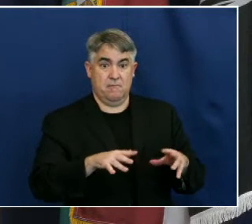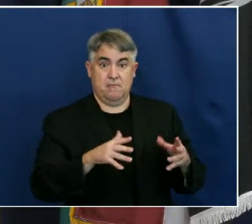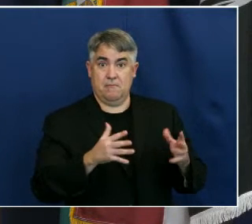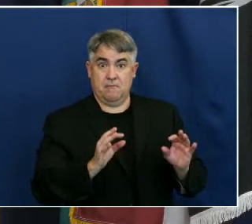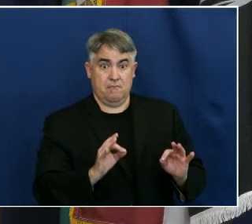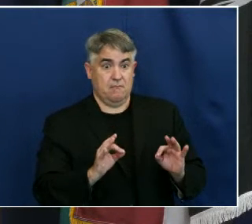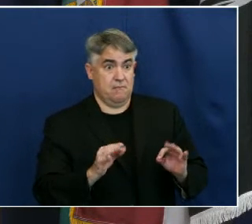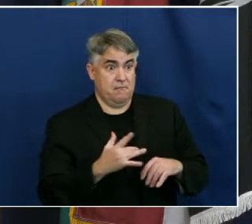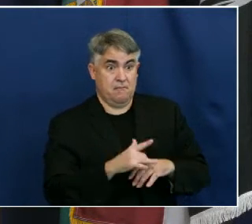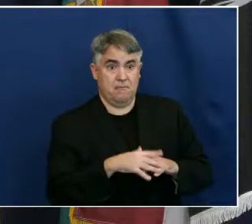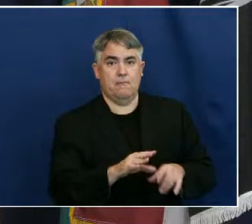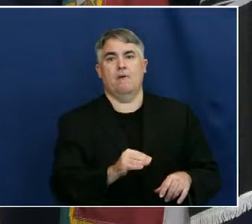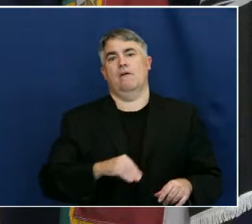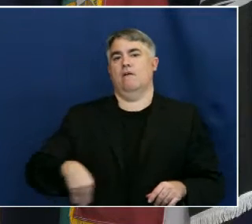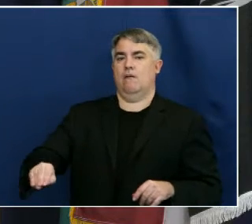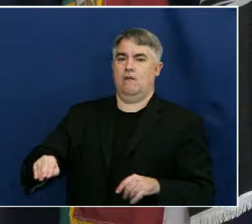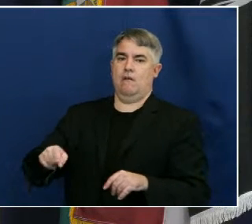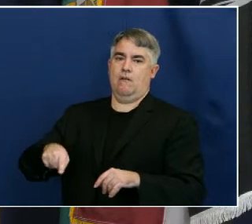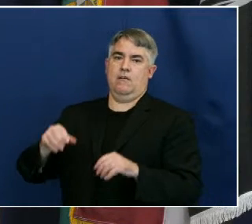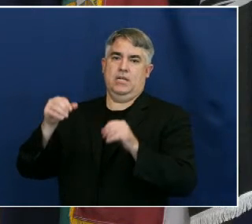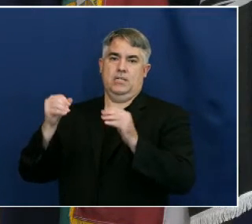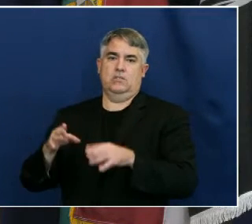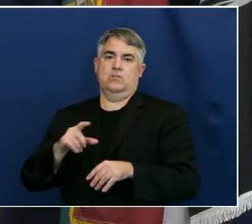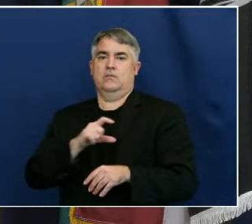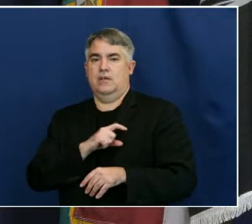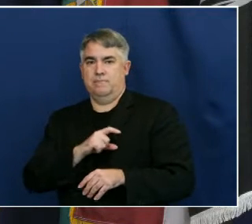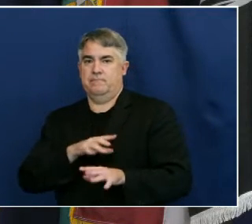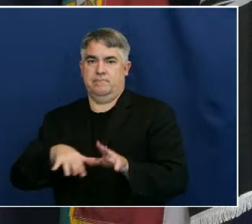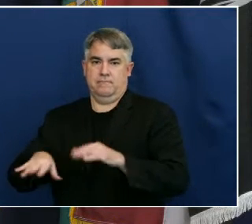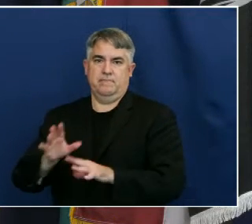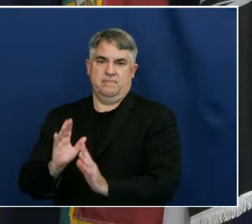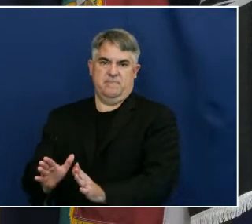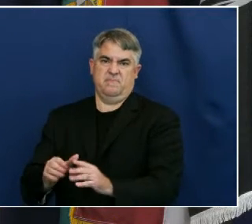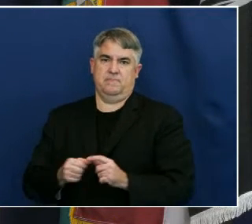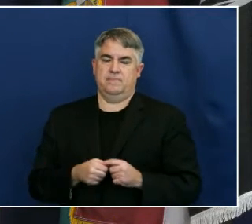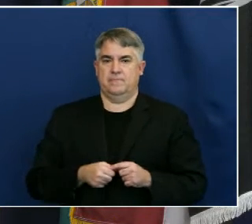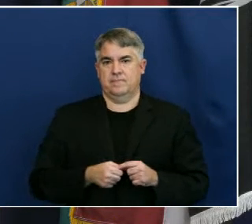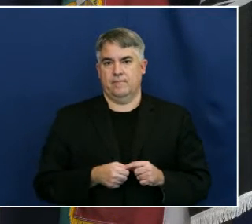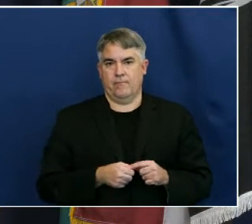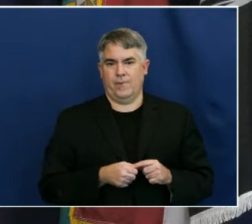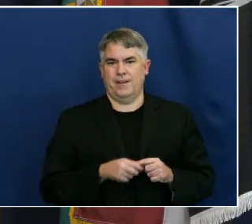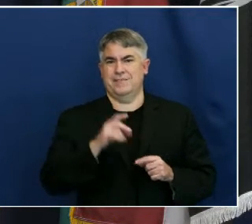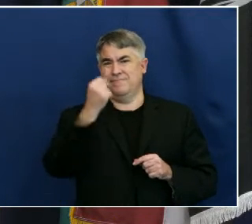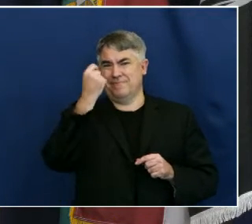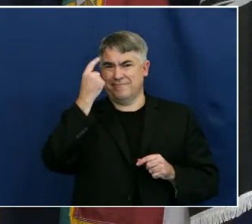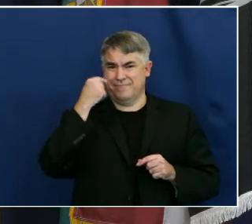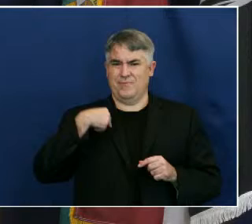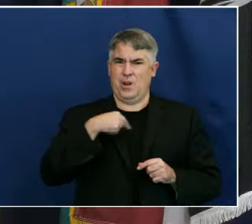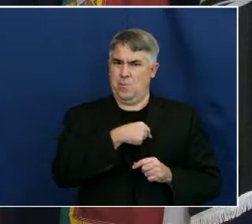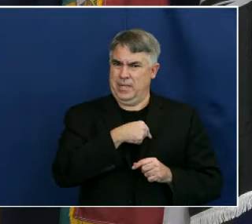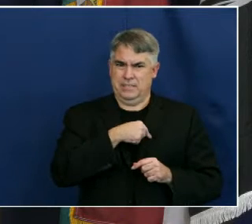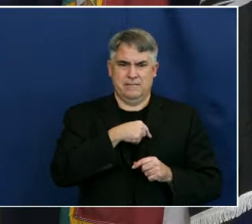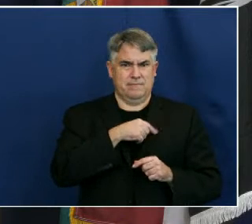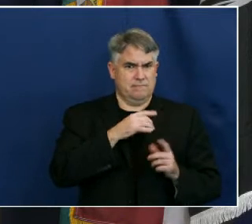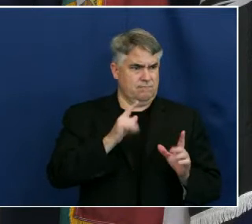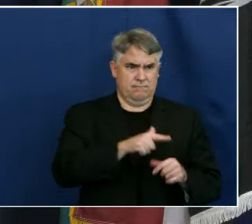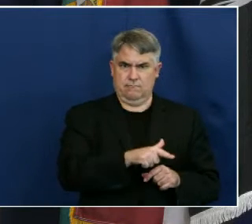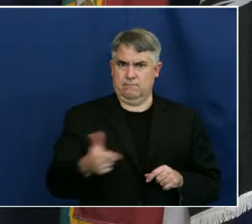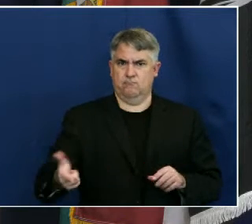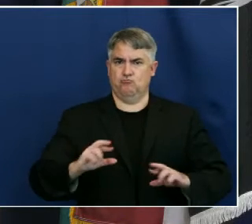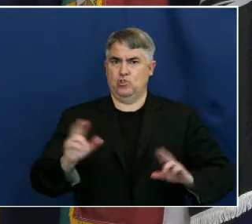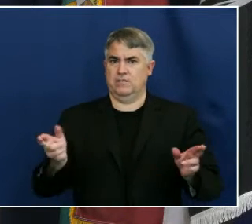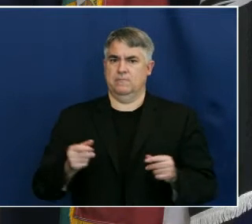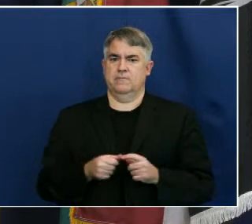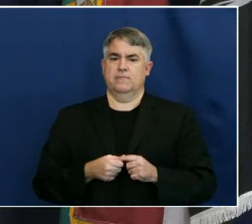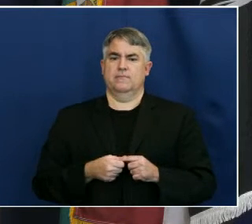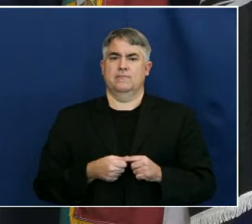they catch up. And the combination of those two, I think, puts us in a position where we can go to this next tier. But again, Matt, it's really important, folks.